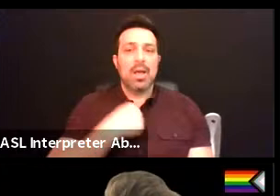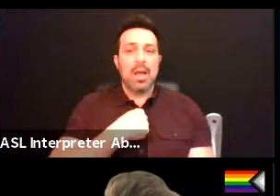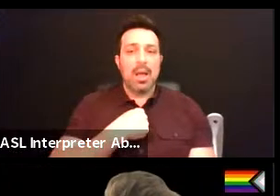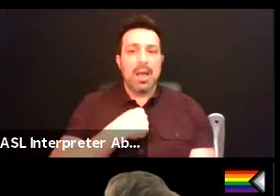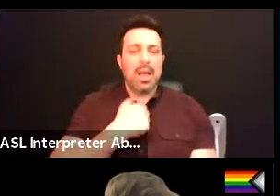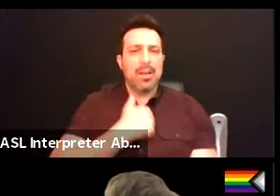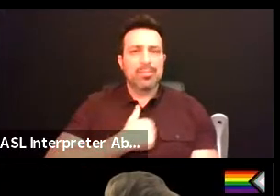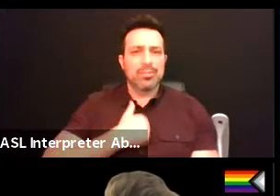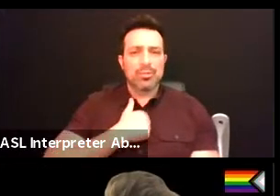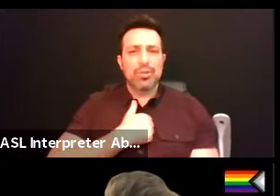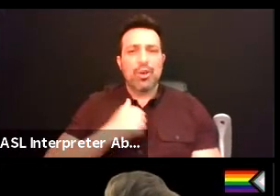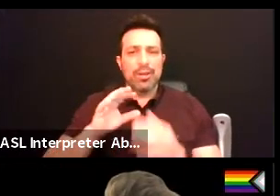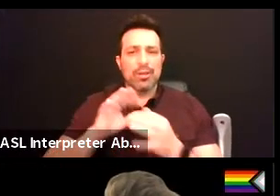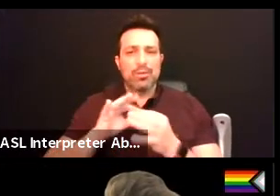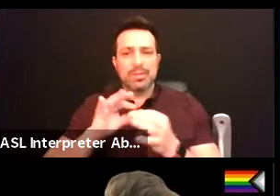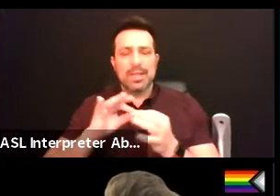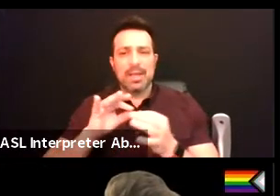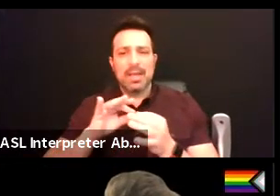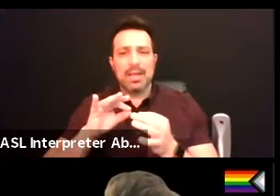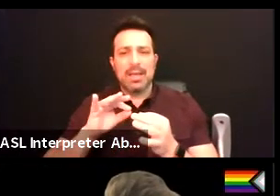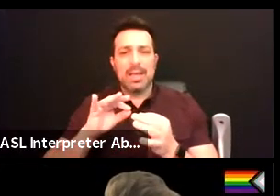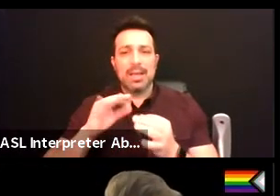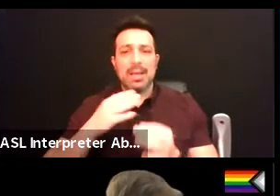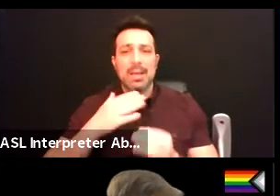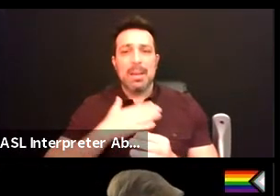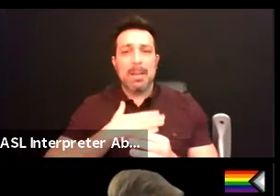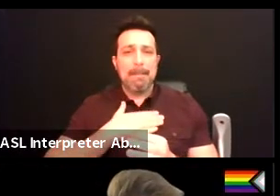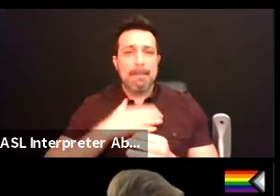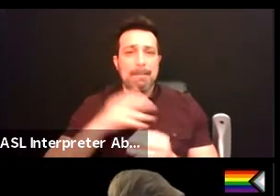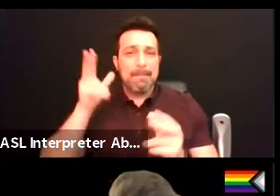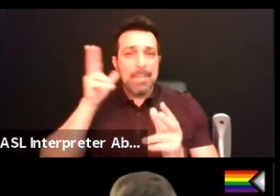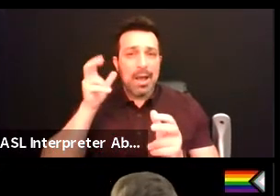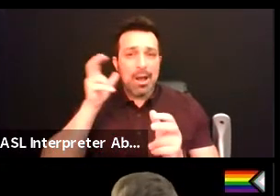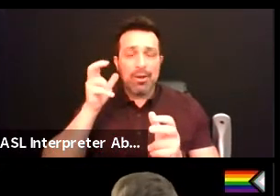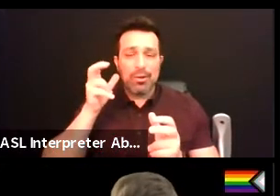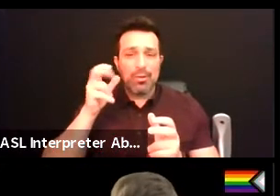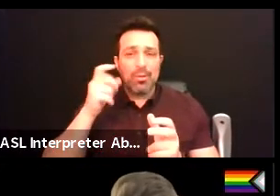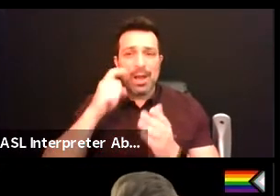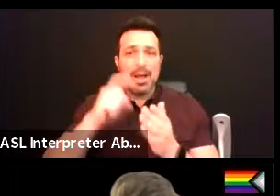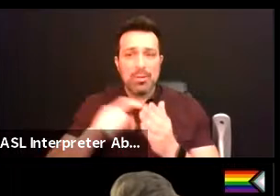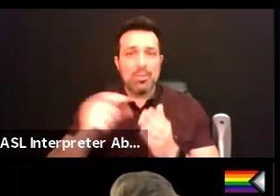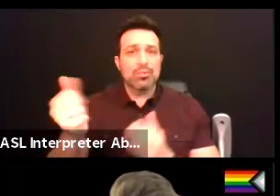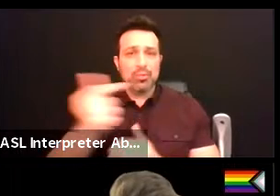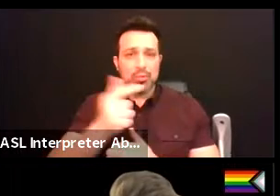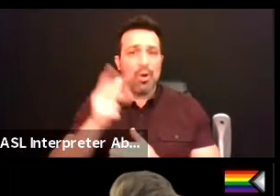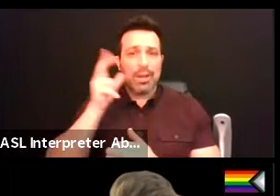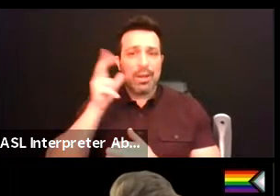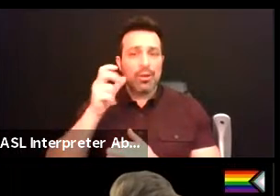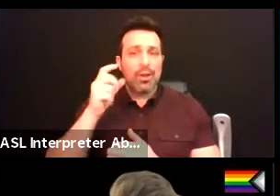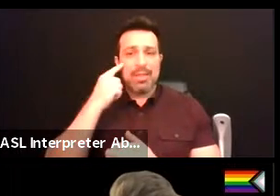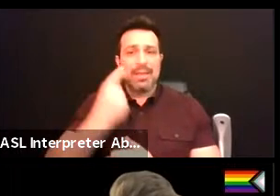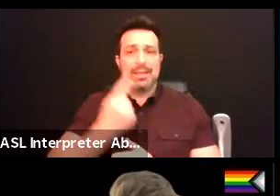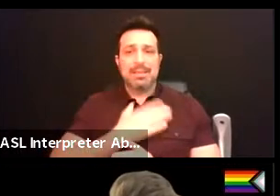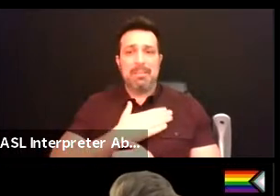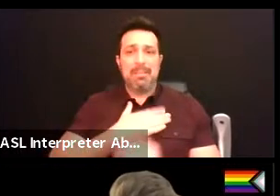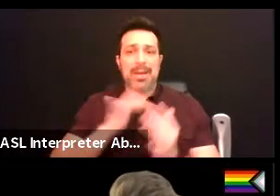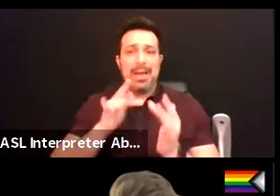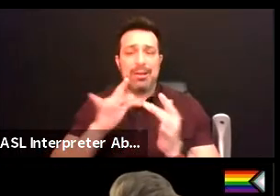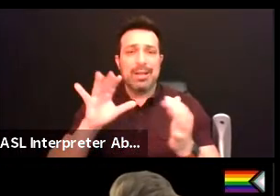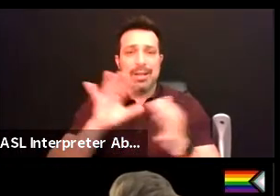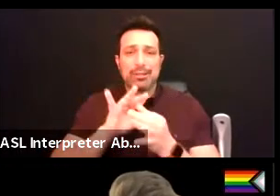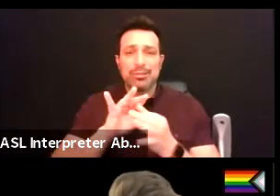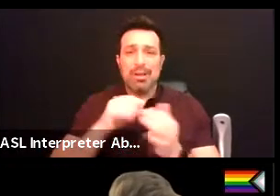I'm sorry to say that my audio, I could tell that everybody else was hearing, so I think it's just my internet connection.